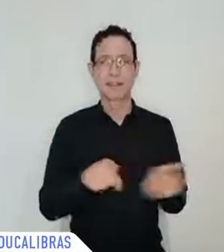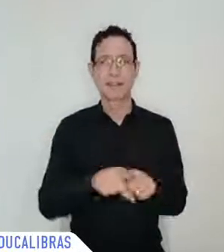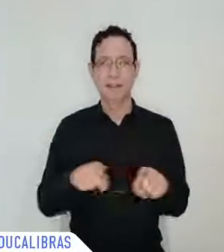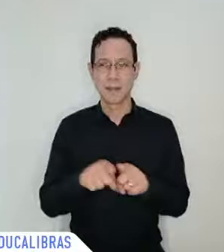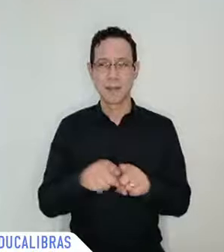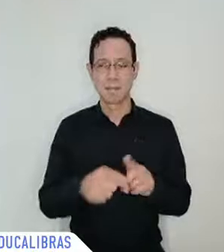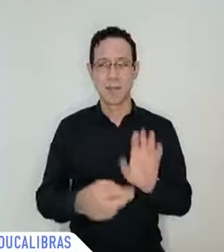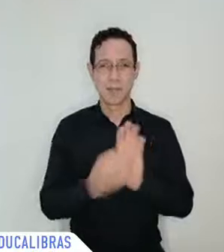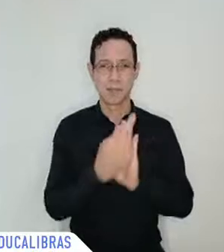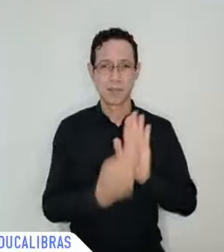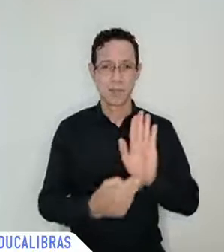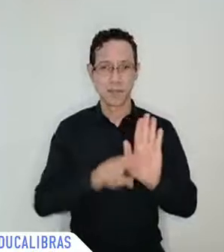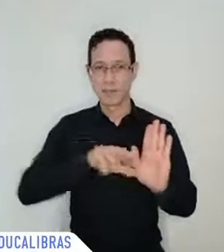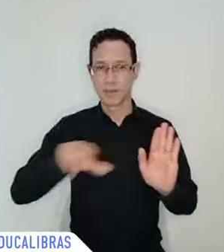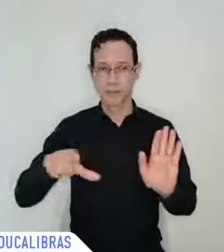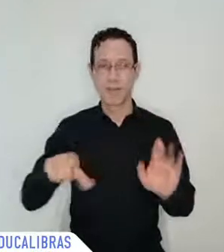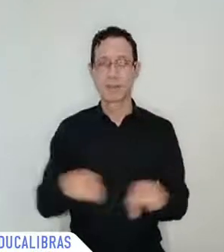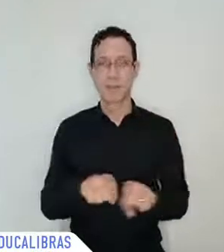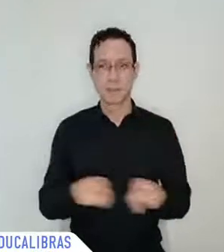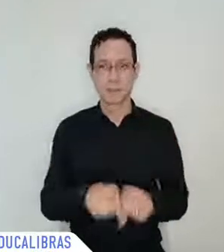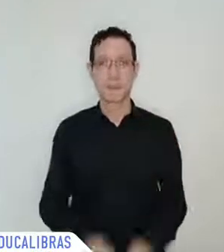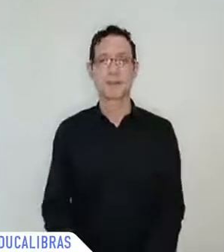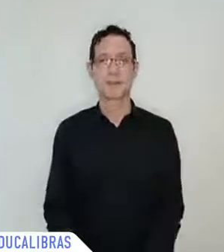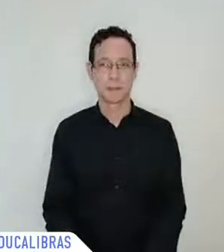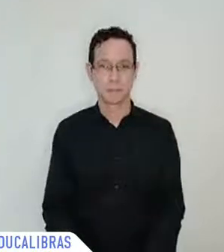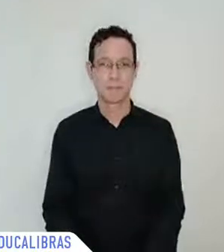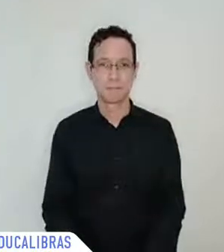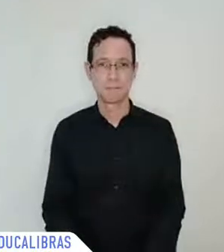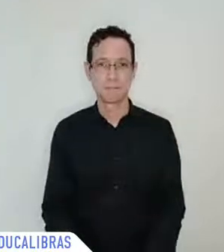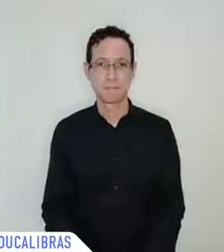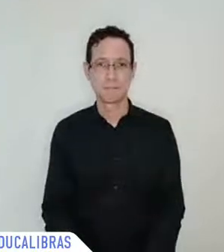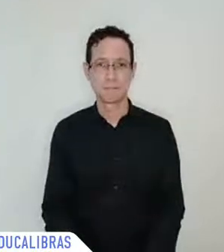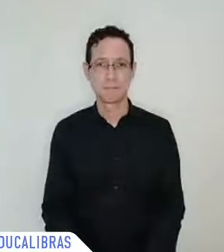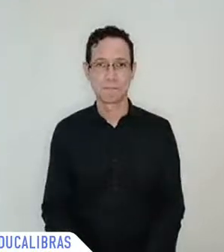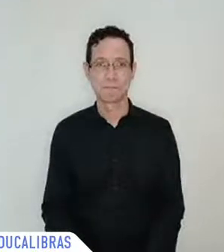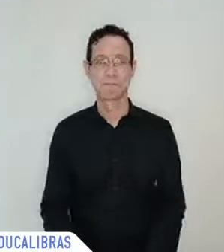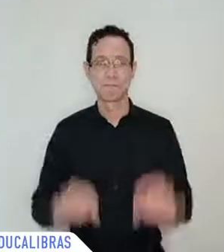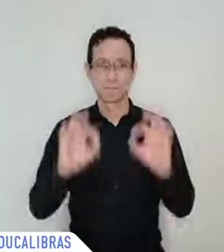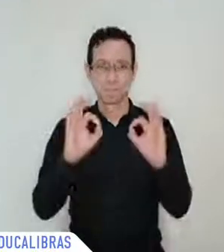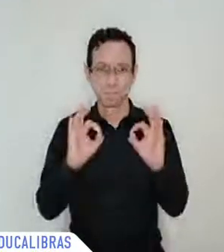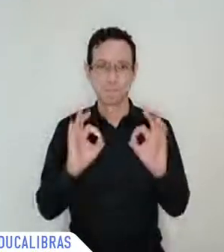the investigation agencies and all that.